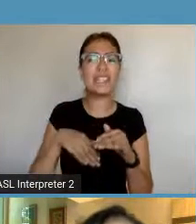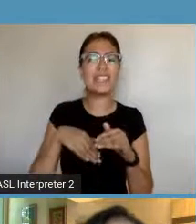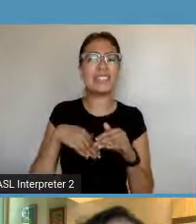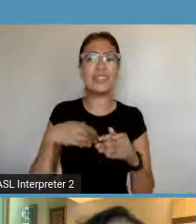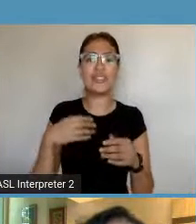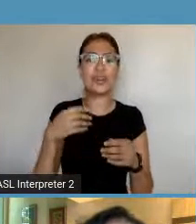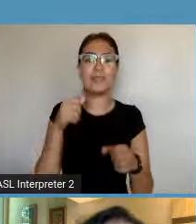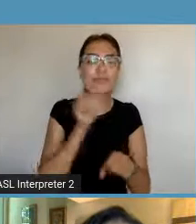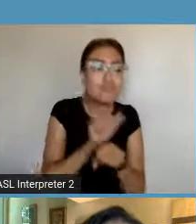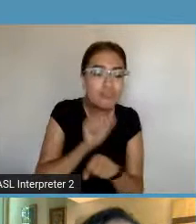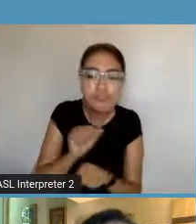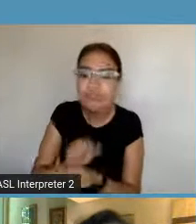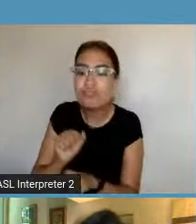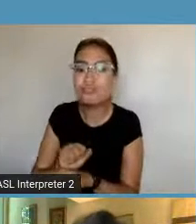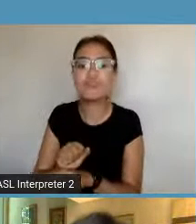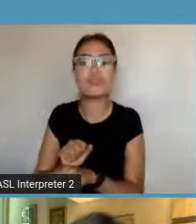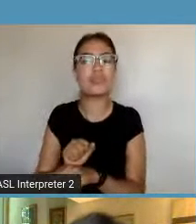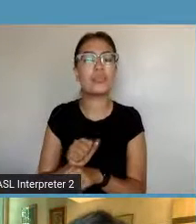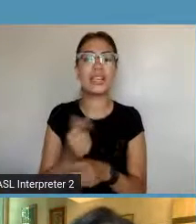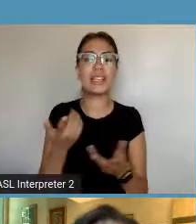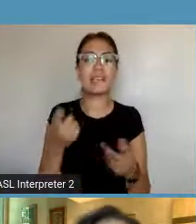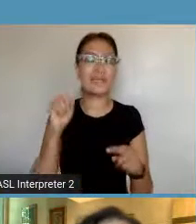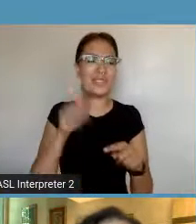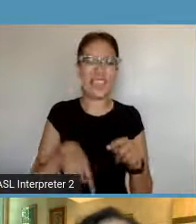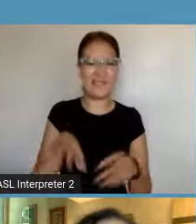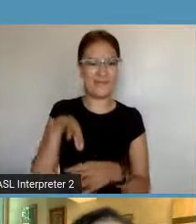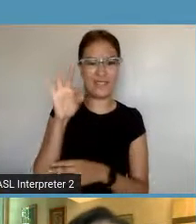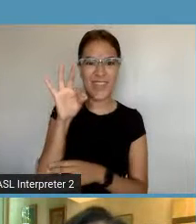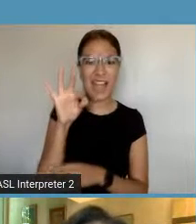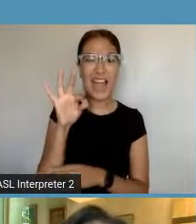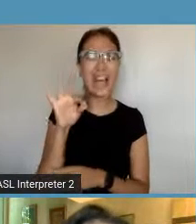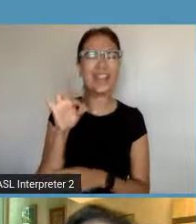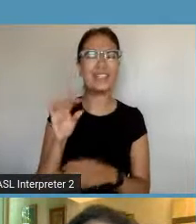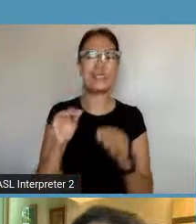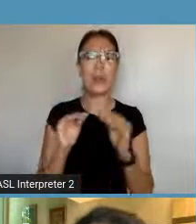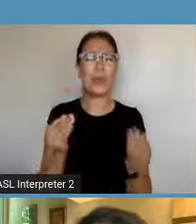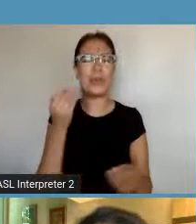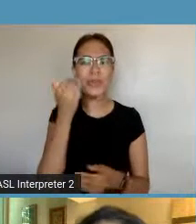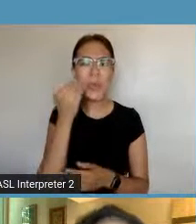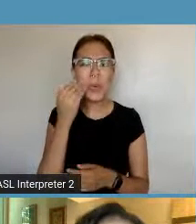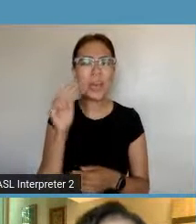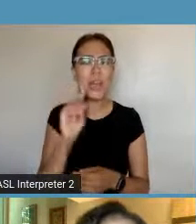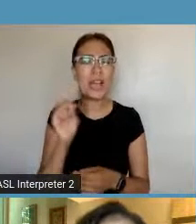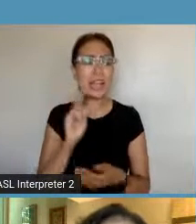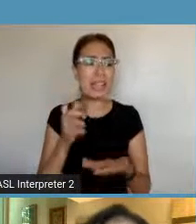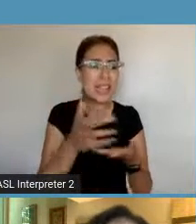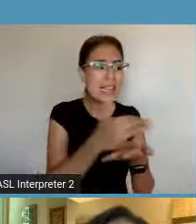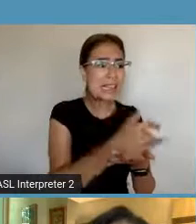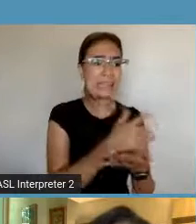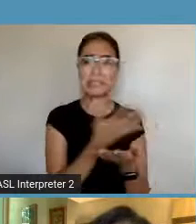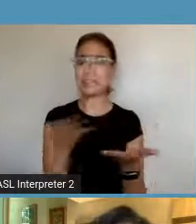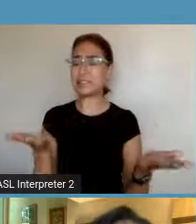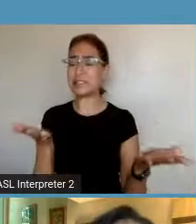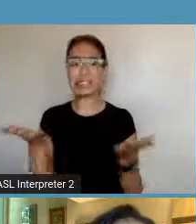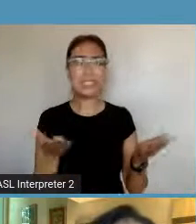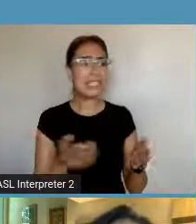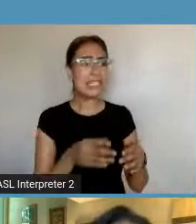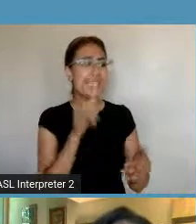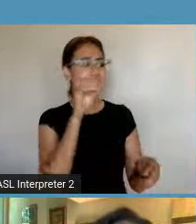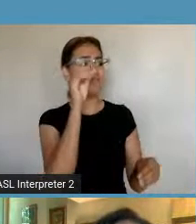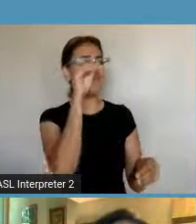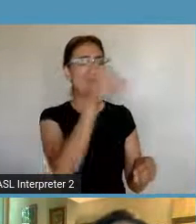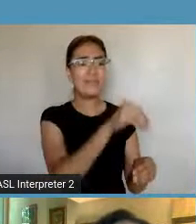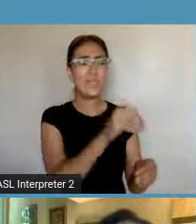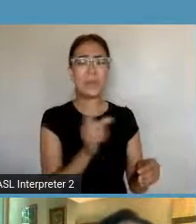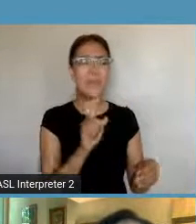work and you can't find it. No one knows where your collection is. It's housed in a way that it, you just can't get